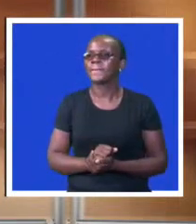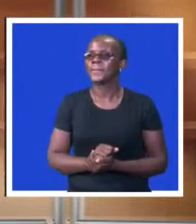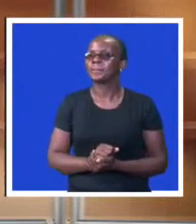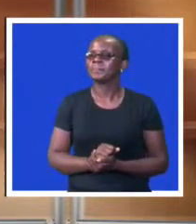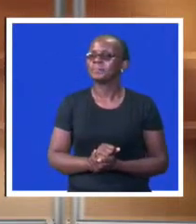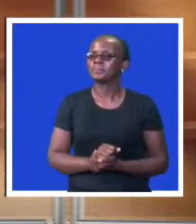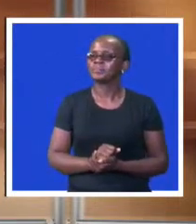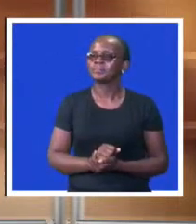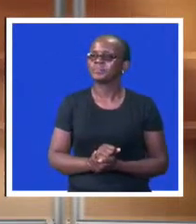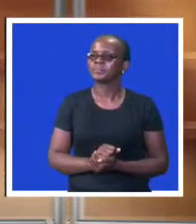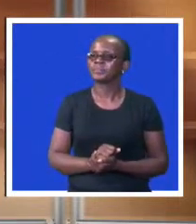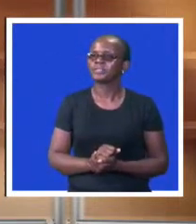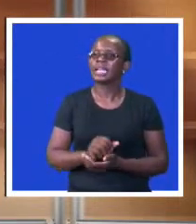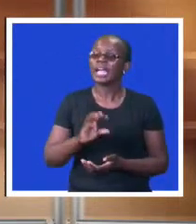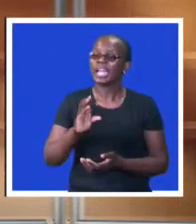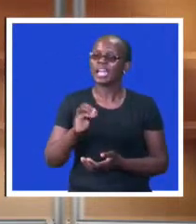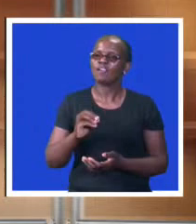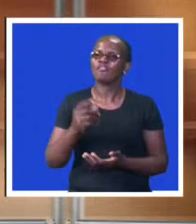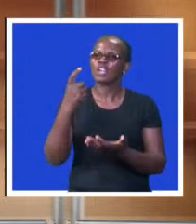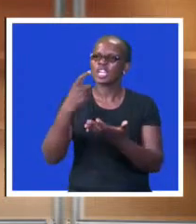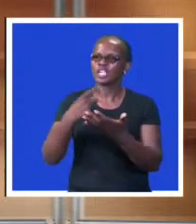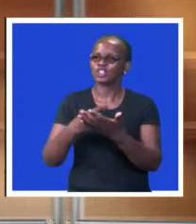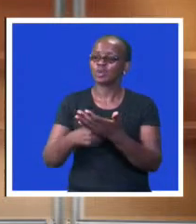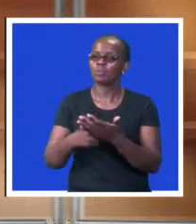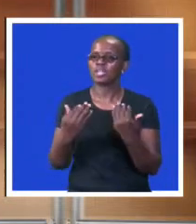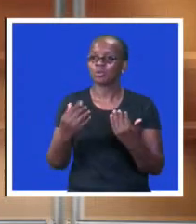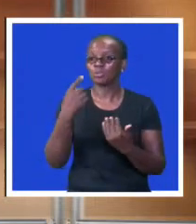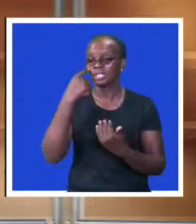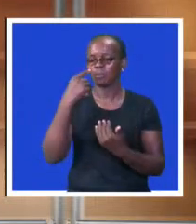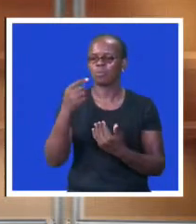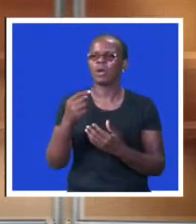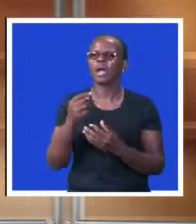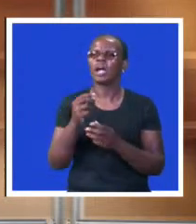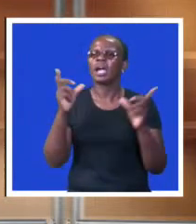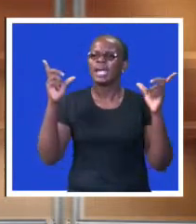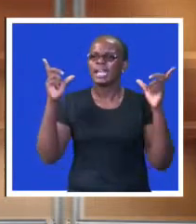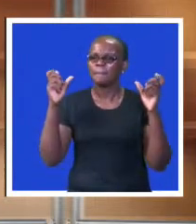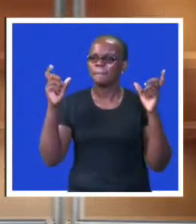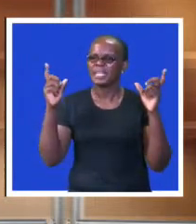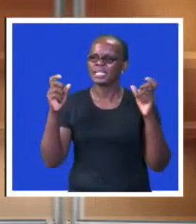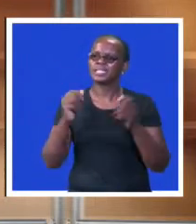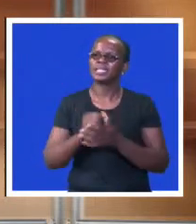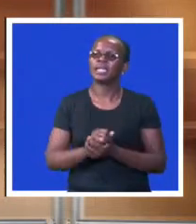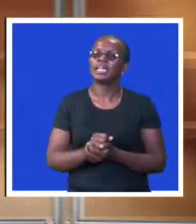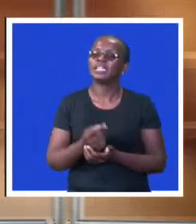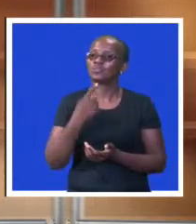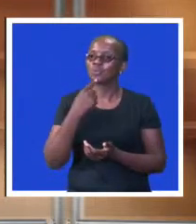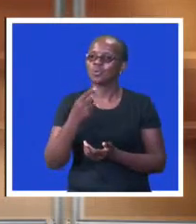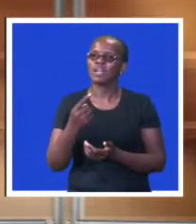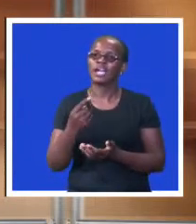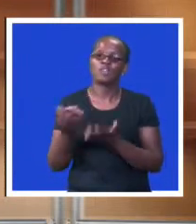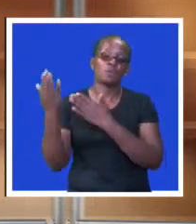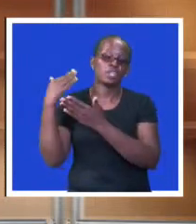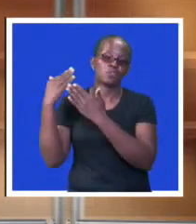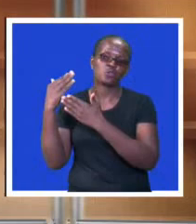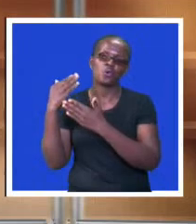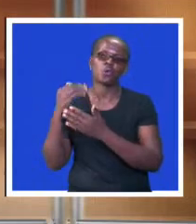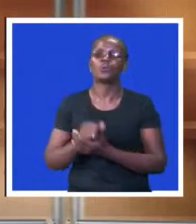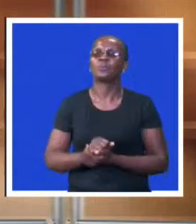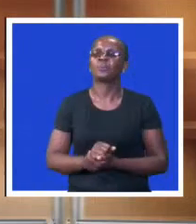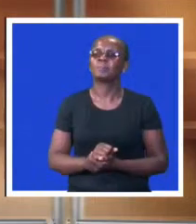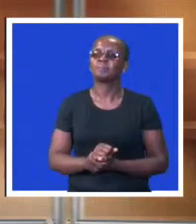the mug shop. This is the picture of the mug shop that we spoke about yesterday in the radio.